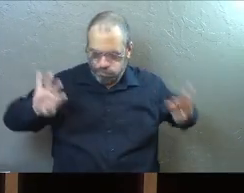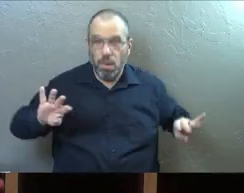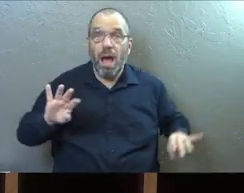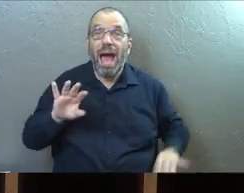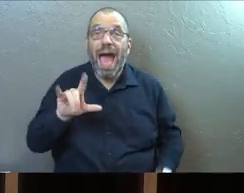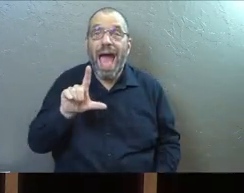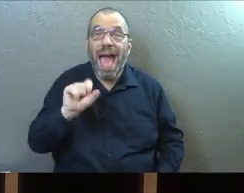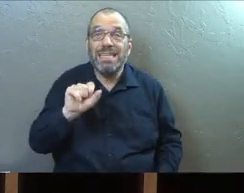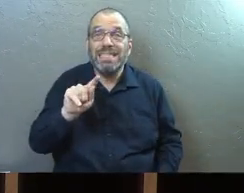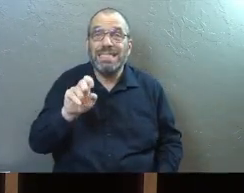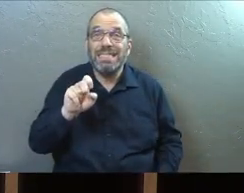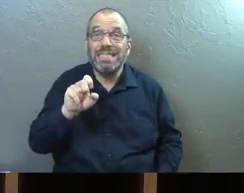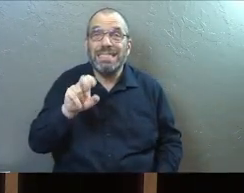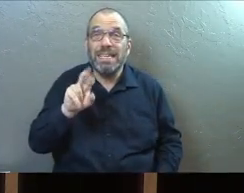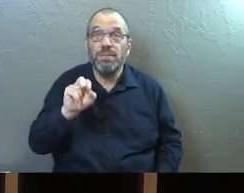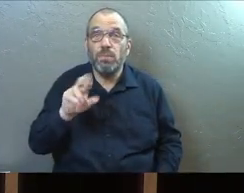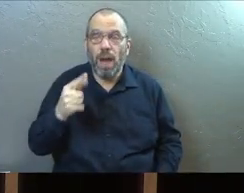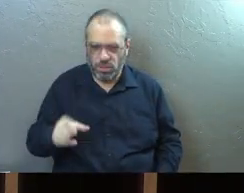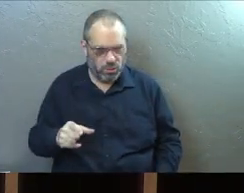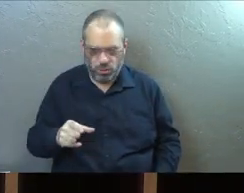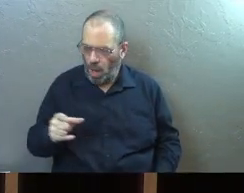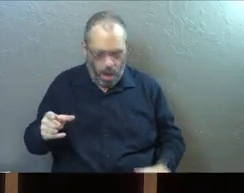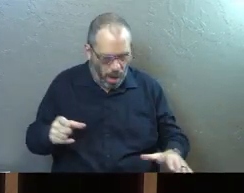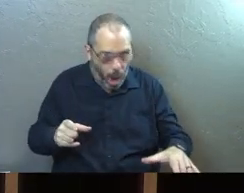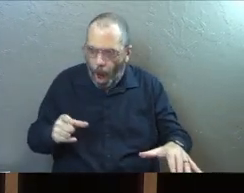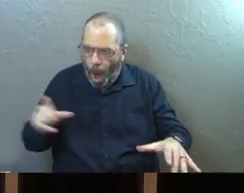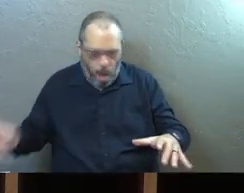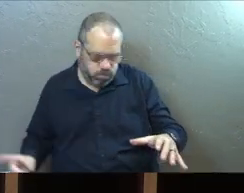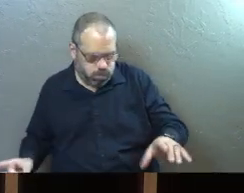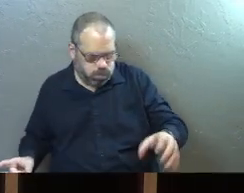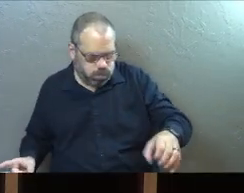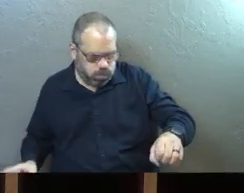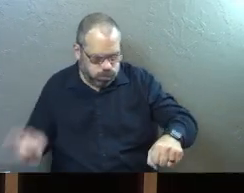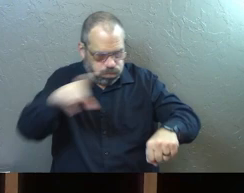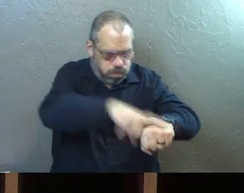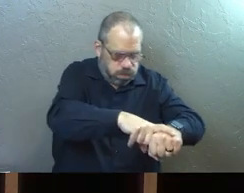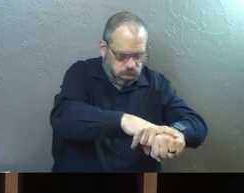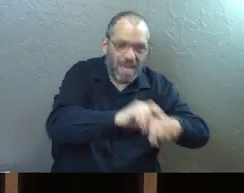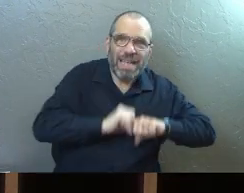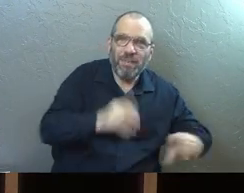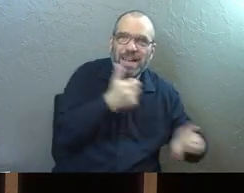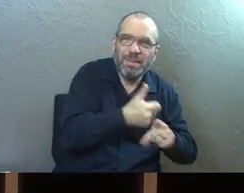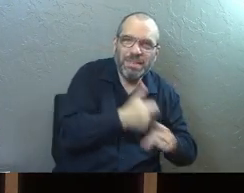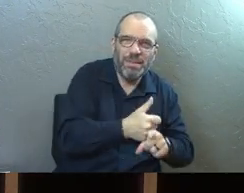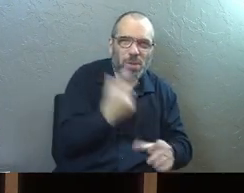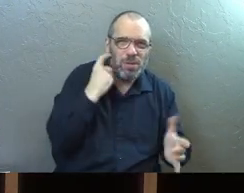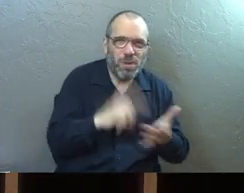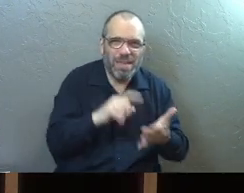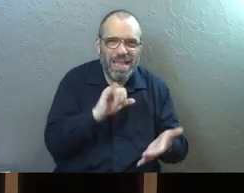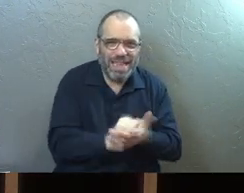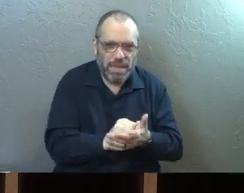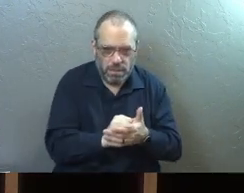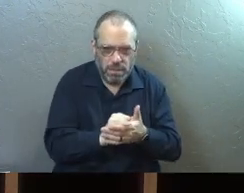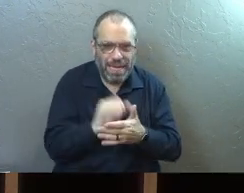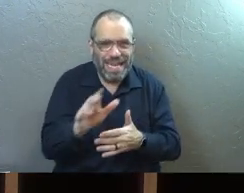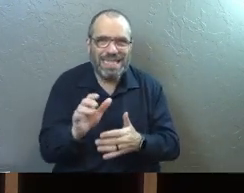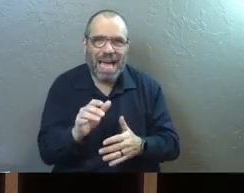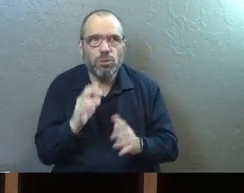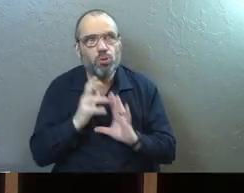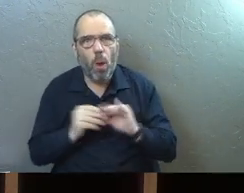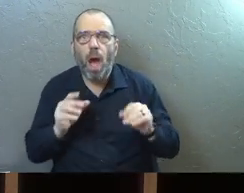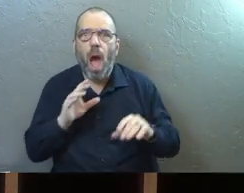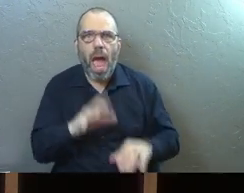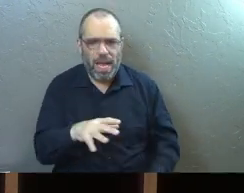And little Steve Rogers, he jumps on top of it to protect and sacrifice himself. And so you can see it's not just words for him.